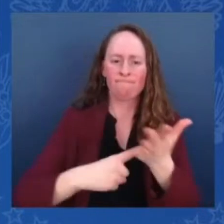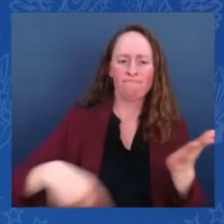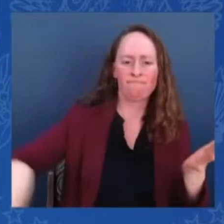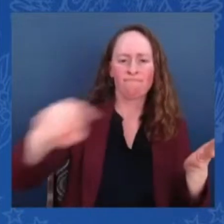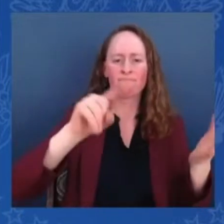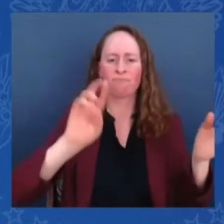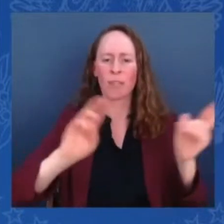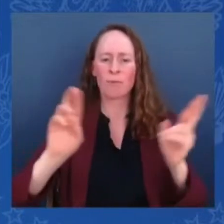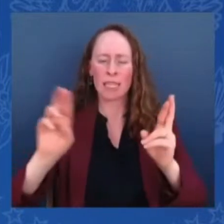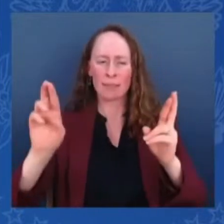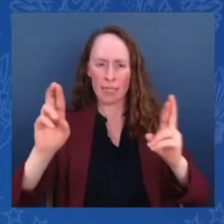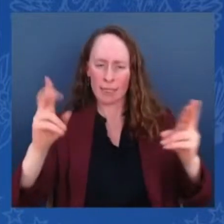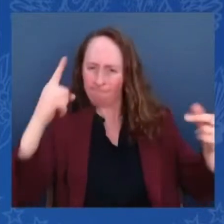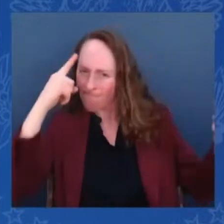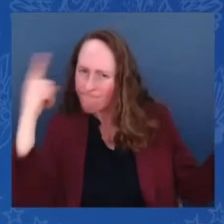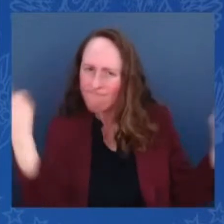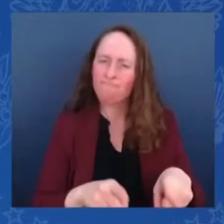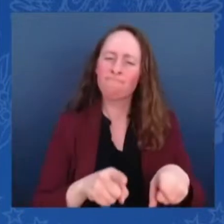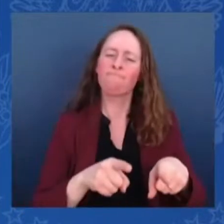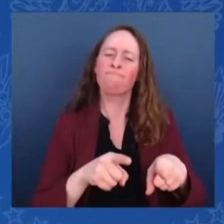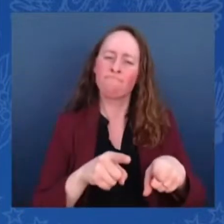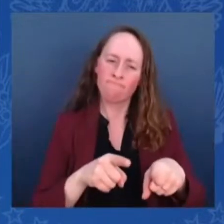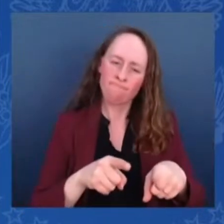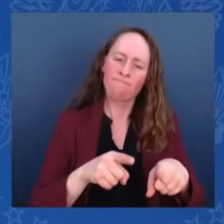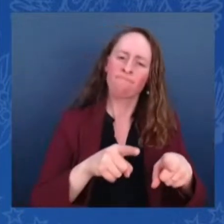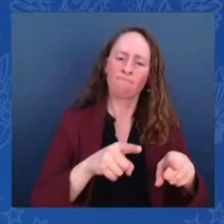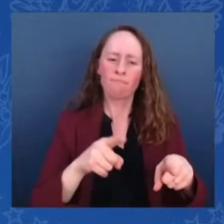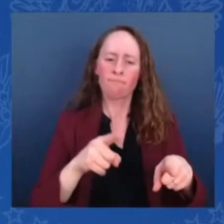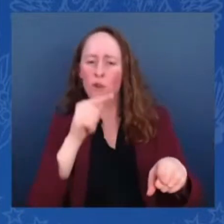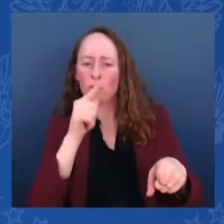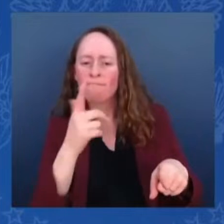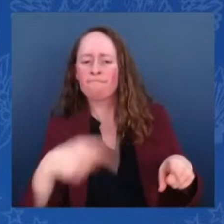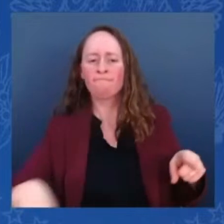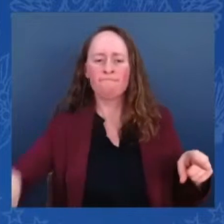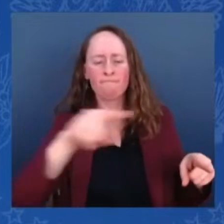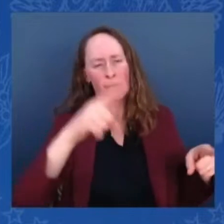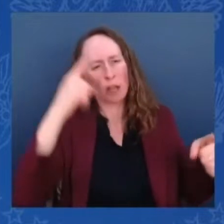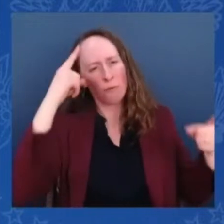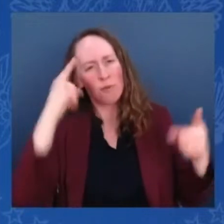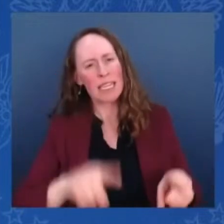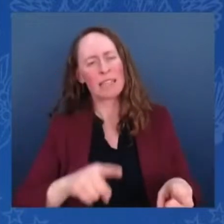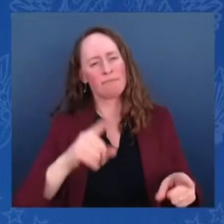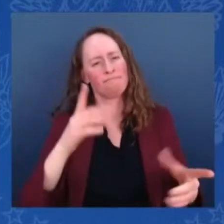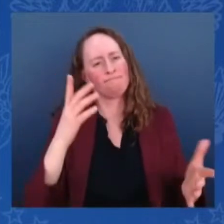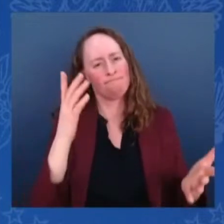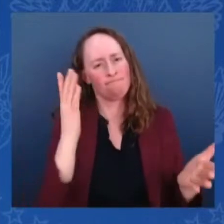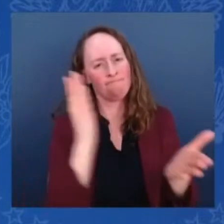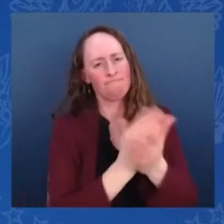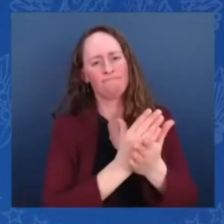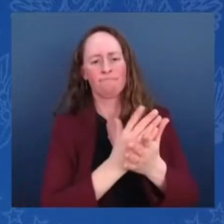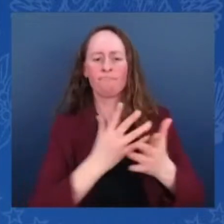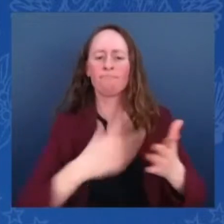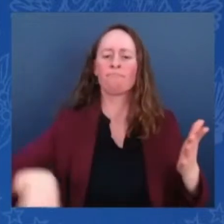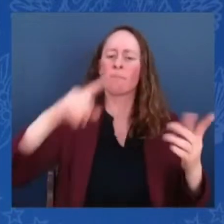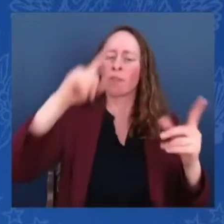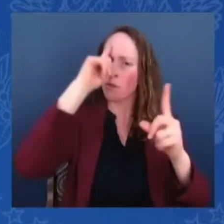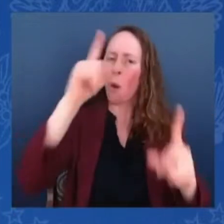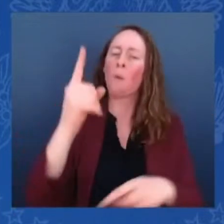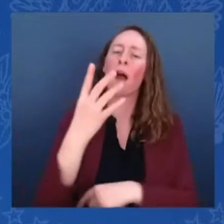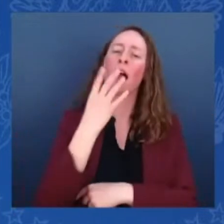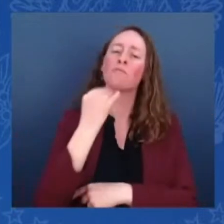free the hostages, halt the fighting, provide security to Israel, and allow us to significantly